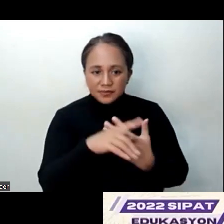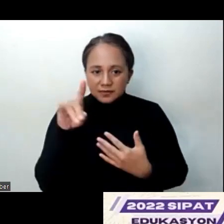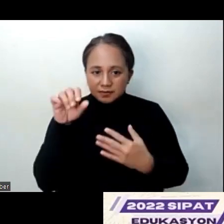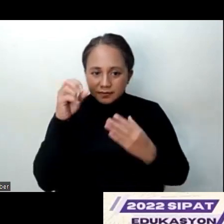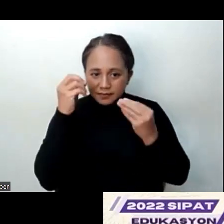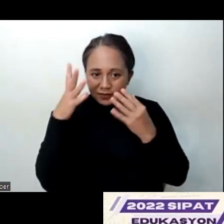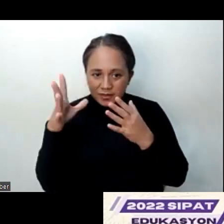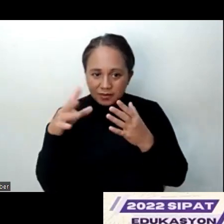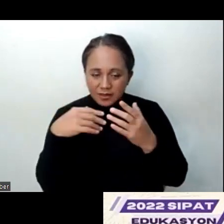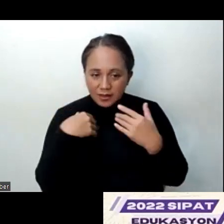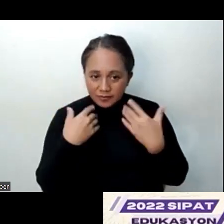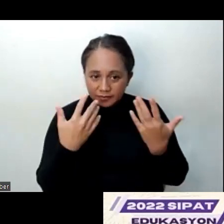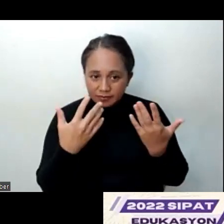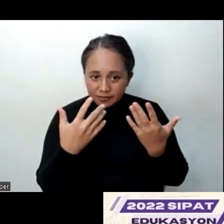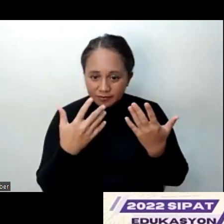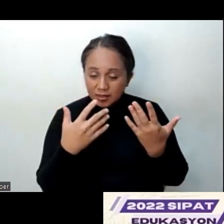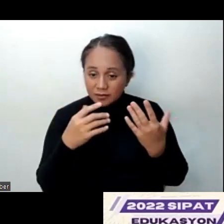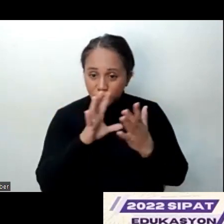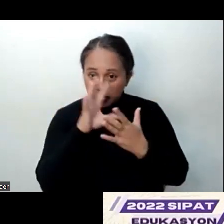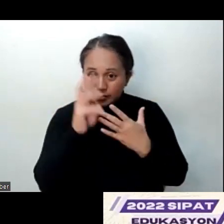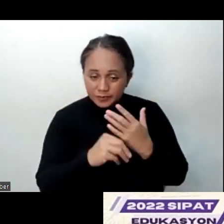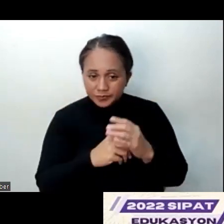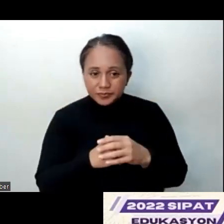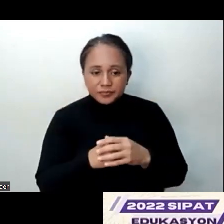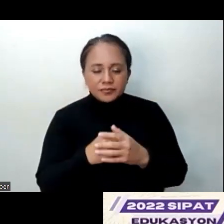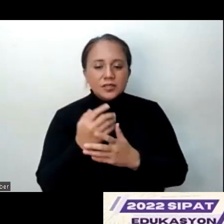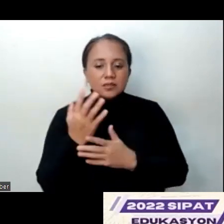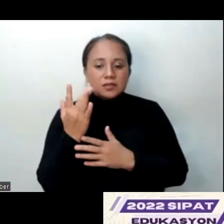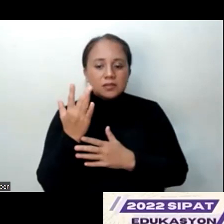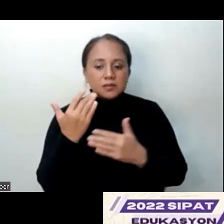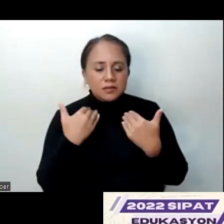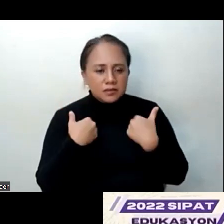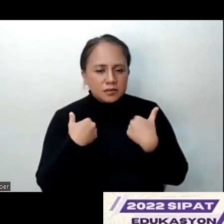na linalabas? Meron ba yung parang is there